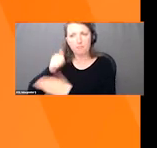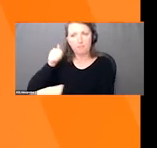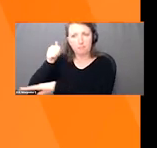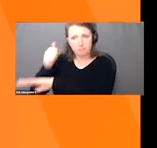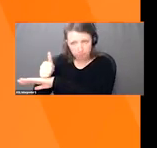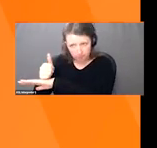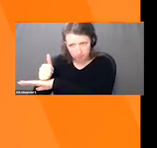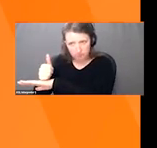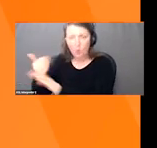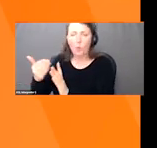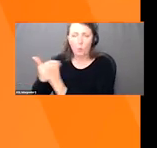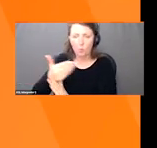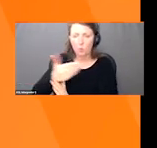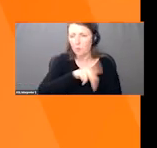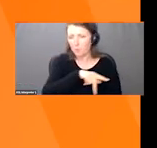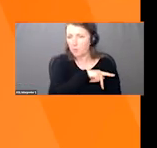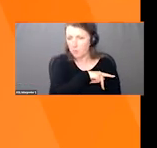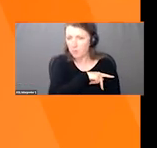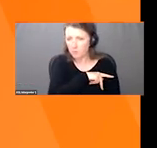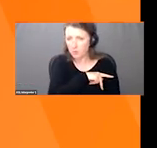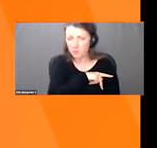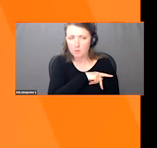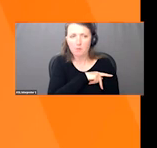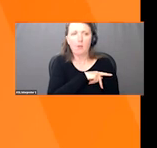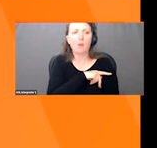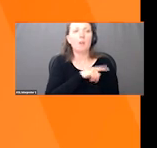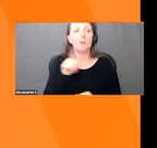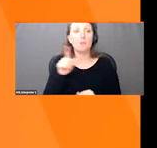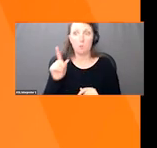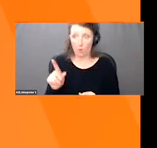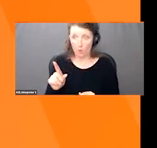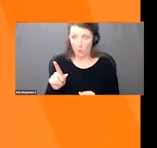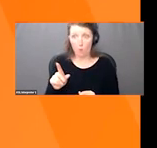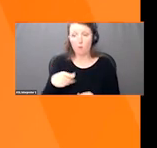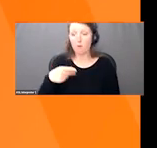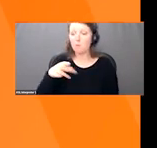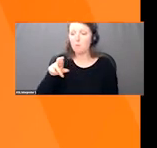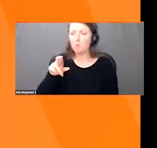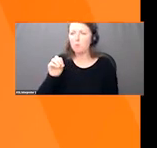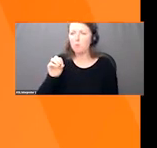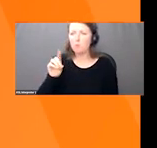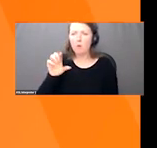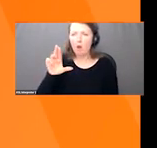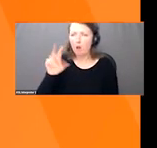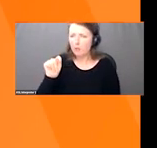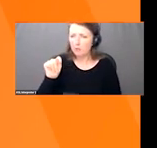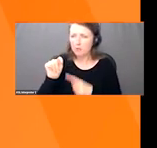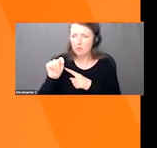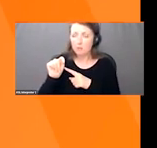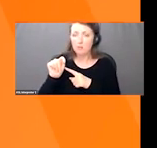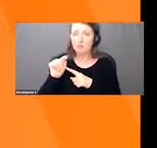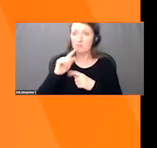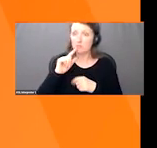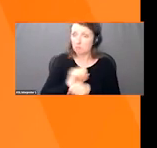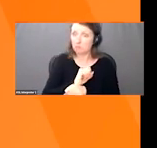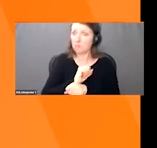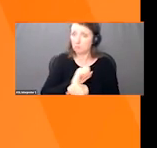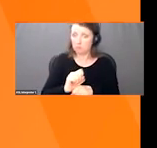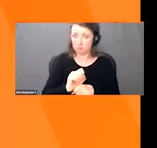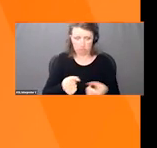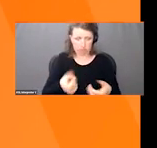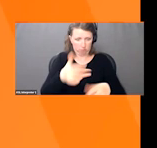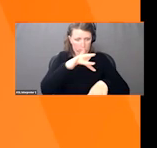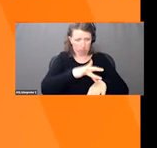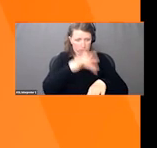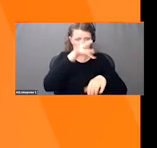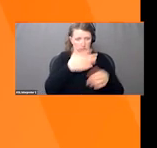Product pages are exactly what it says on the tin. If you've got a product, whether it be a digital product or a physical product that someone can buy,